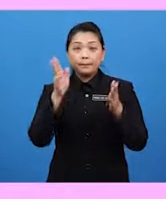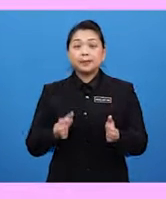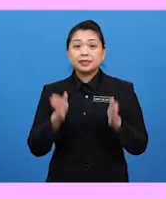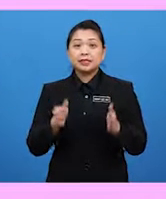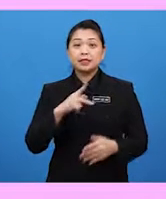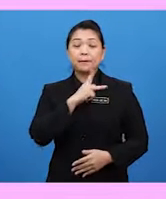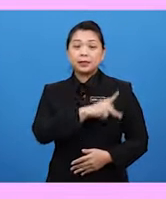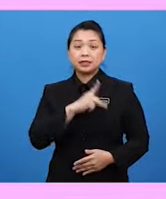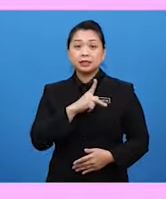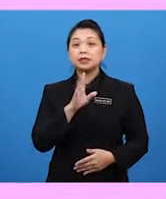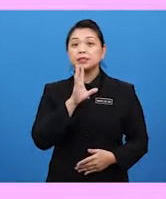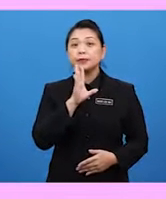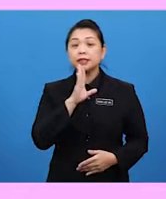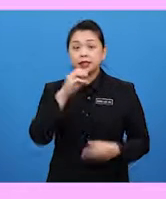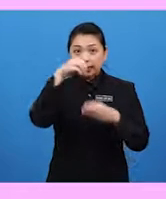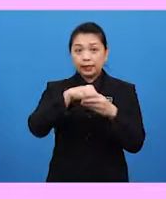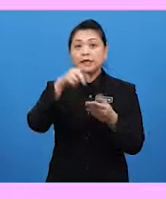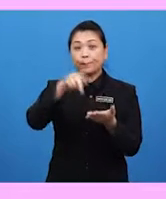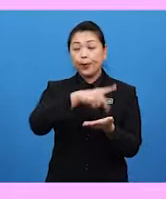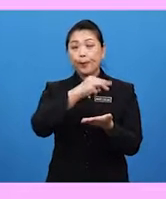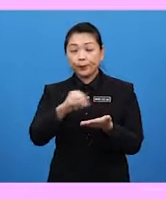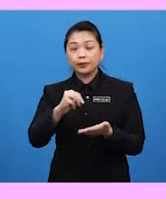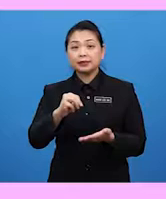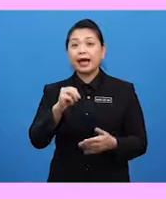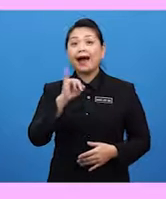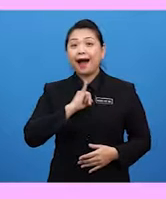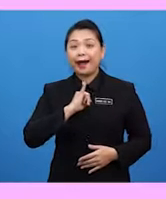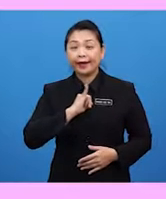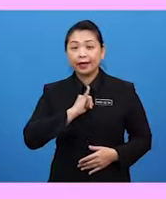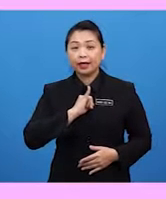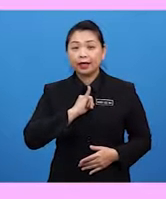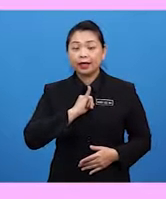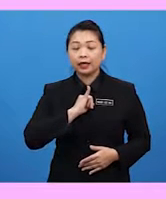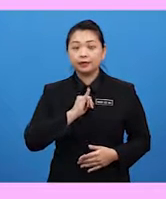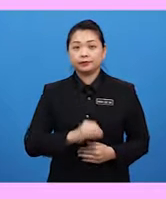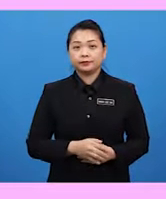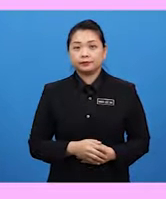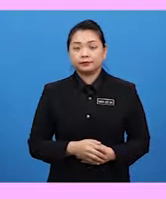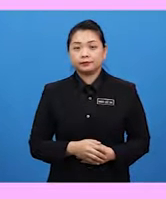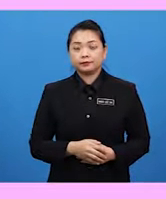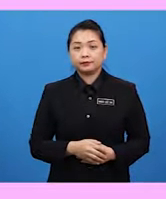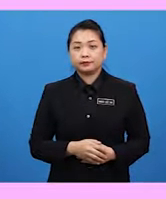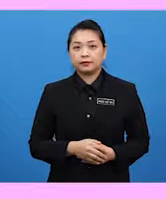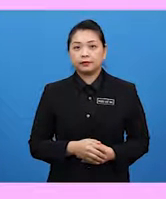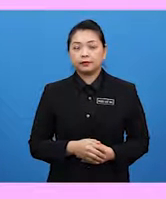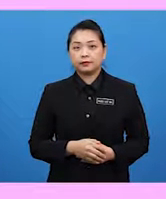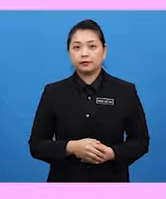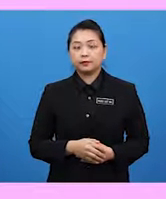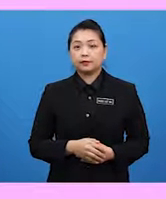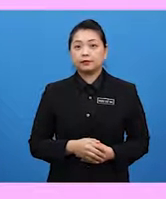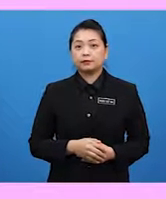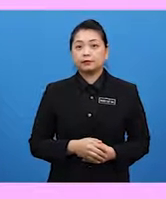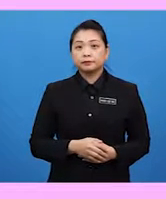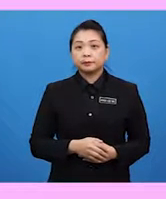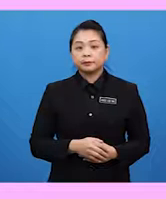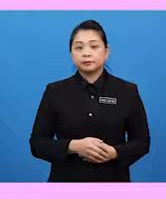speaker in the poem, the I, whereas the poet is the person who wrote the